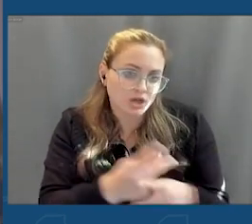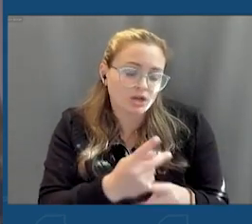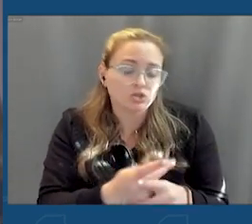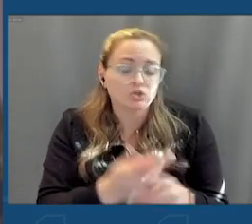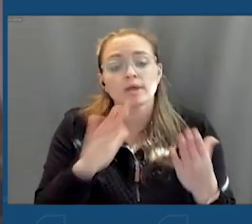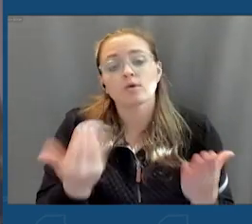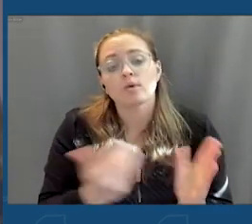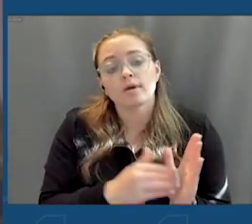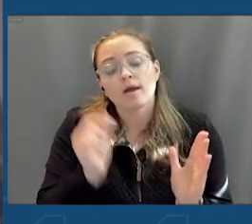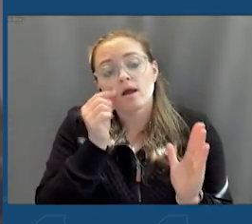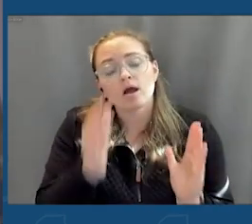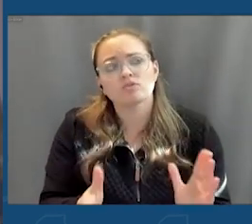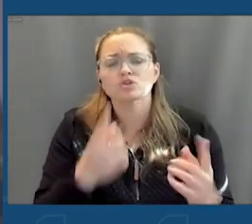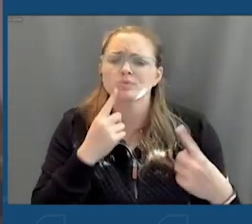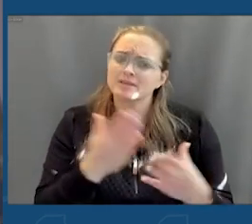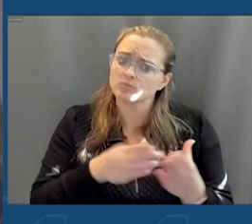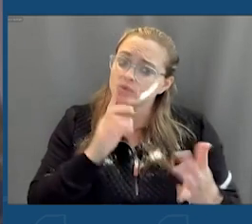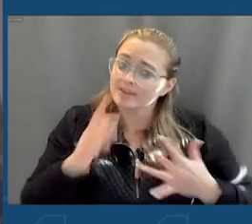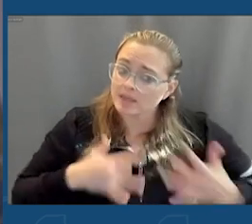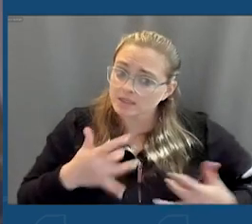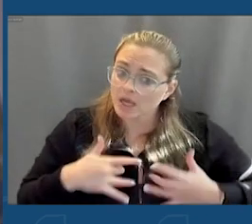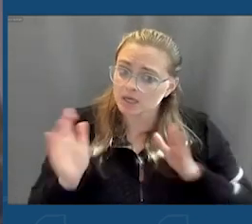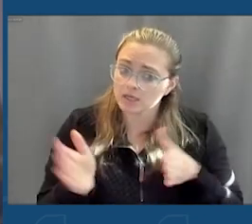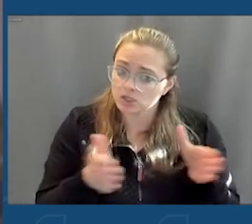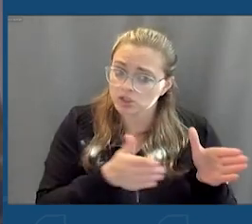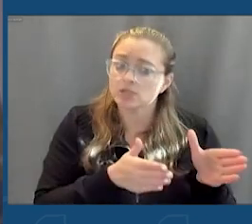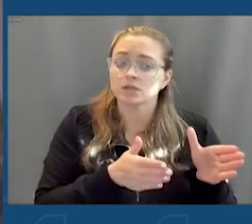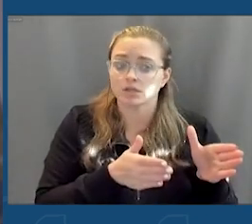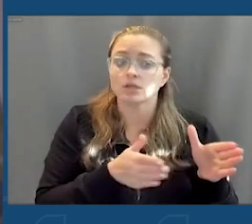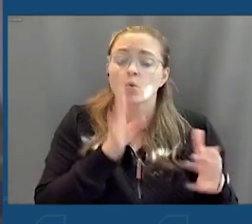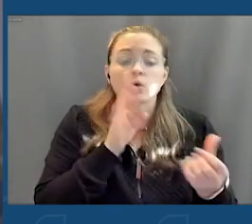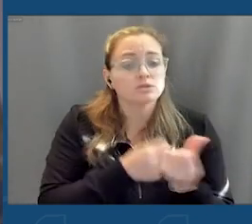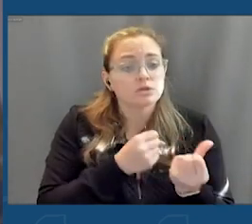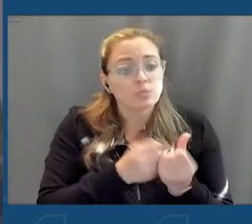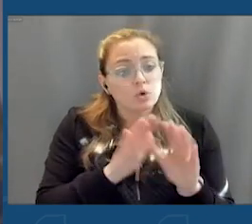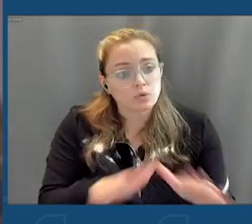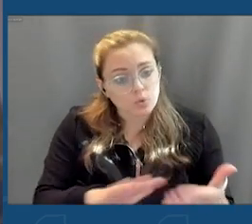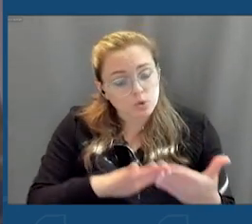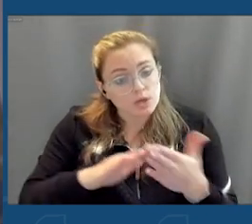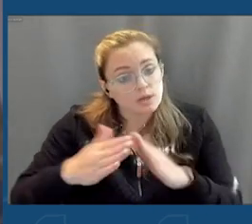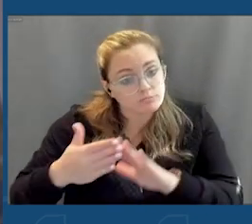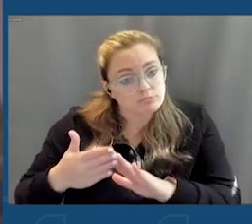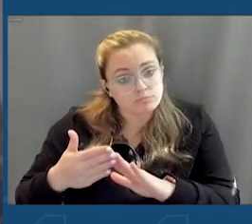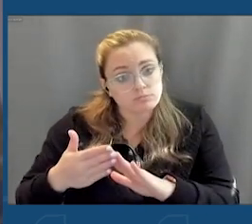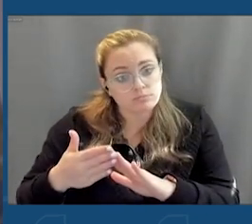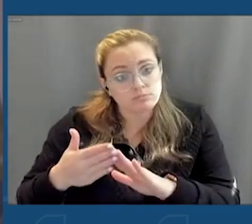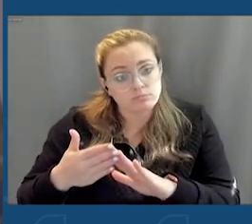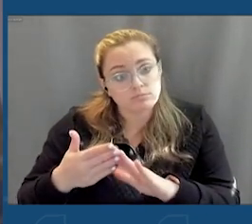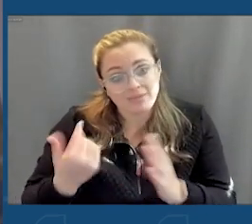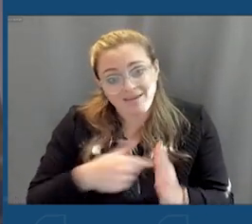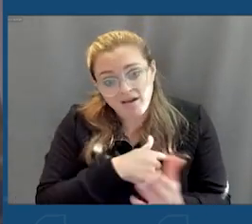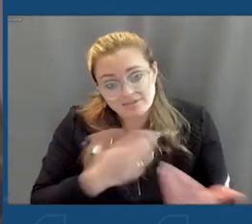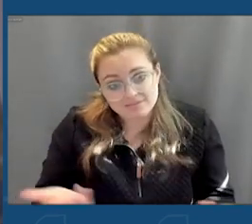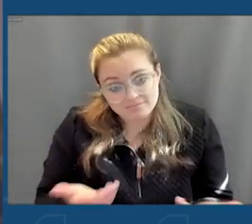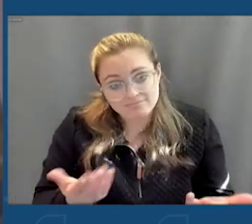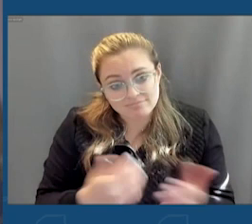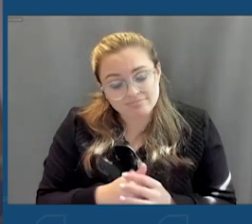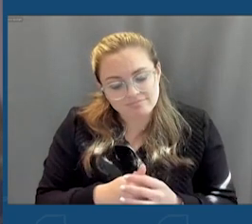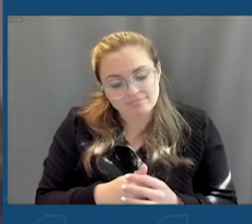Hochul announced some really exciting initiatives that will support community-based organizations like High Bridge Advisory Council and all other